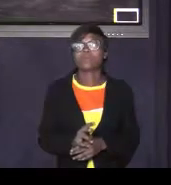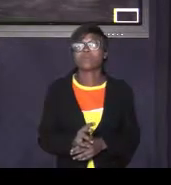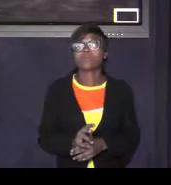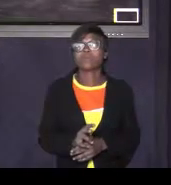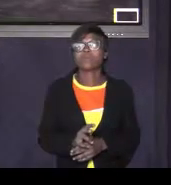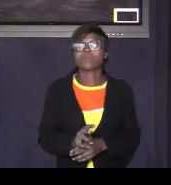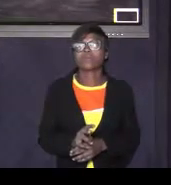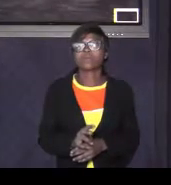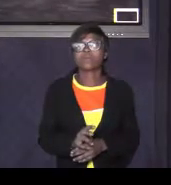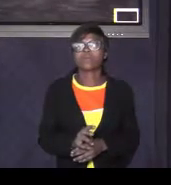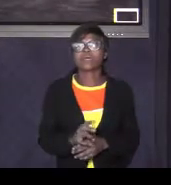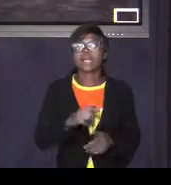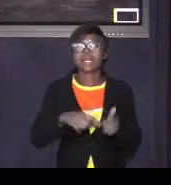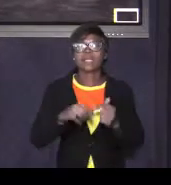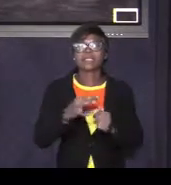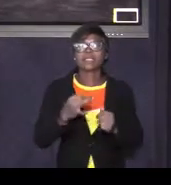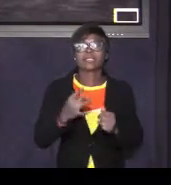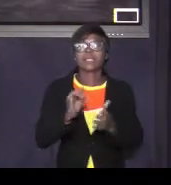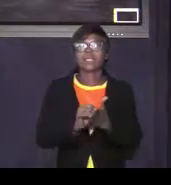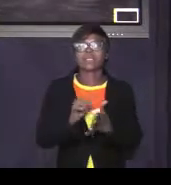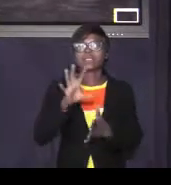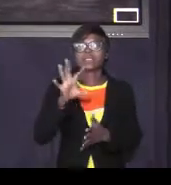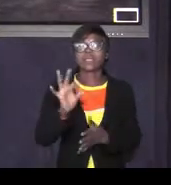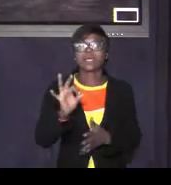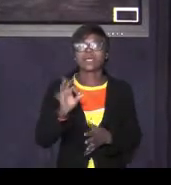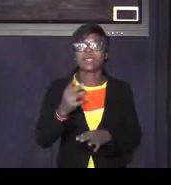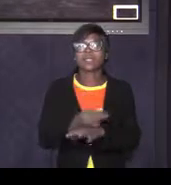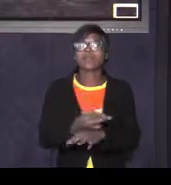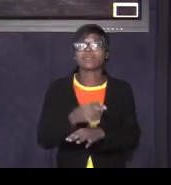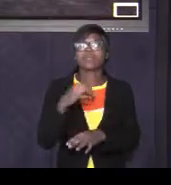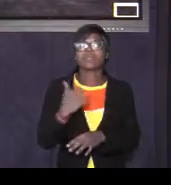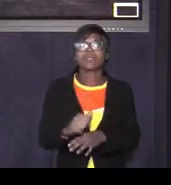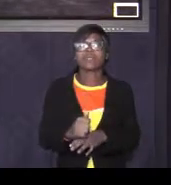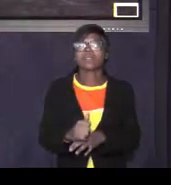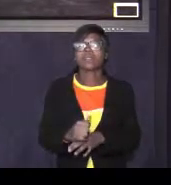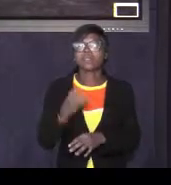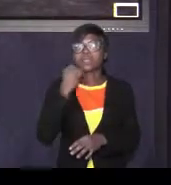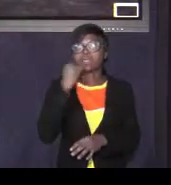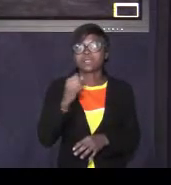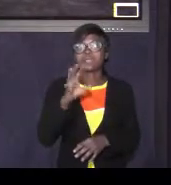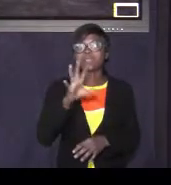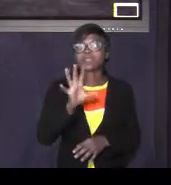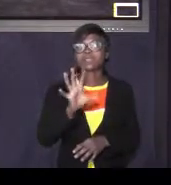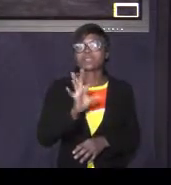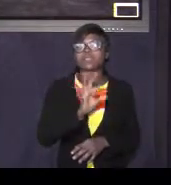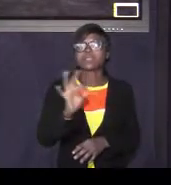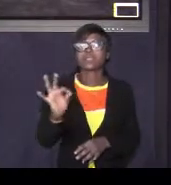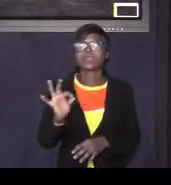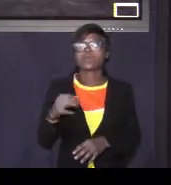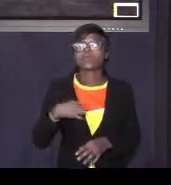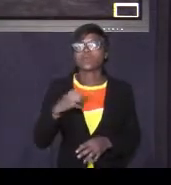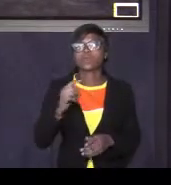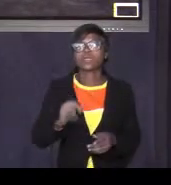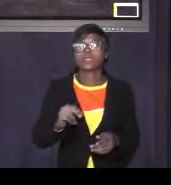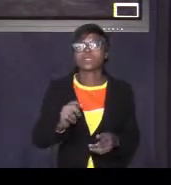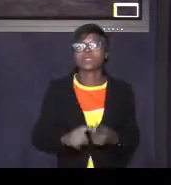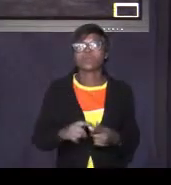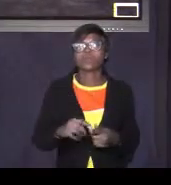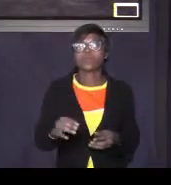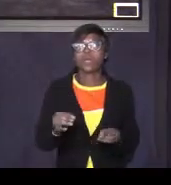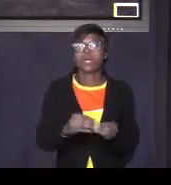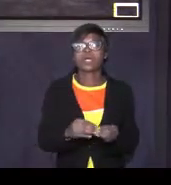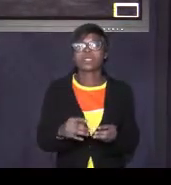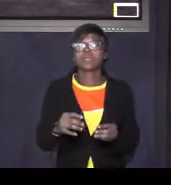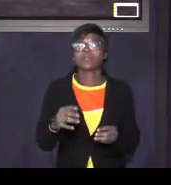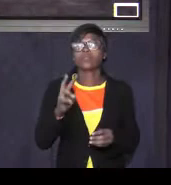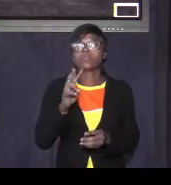perpendicular length times breadth. Length times breadth, that is 9 times 10. 9 times 10, of course, is 90. And so we need to add these